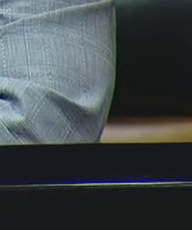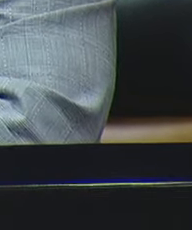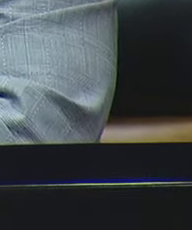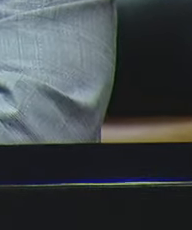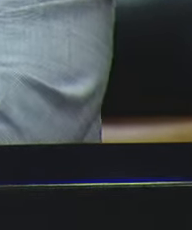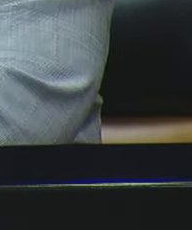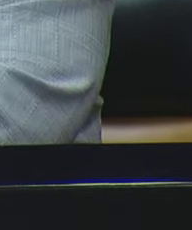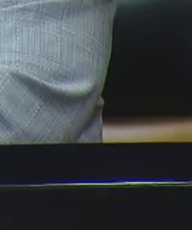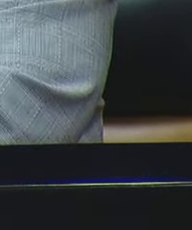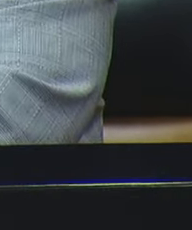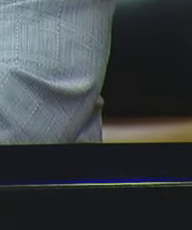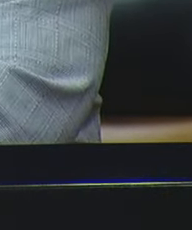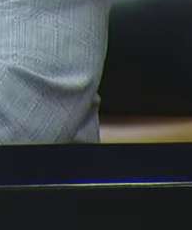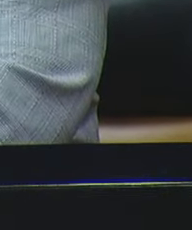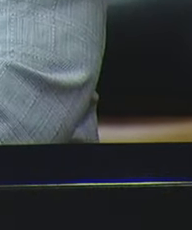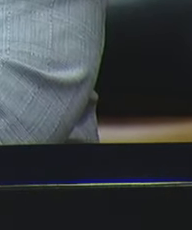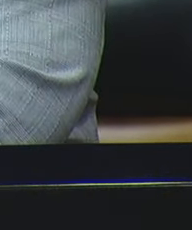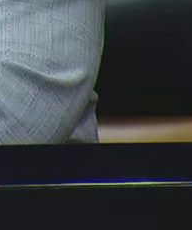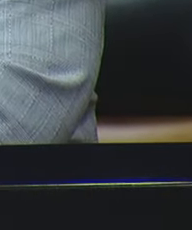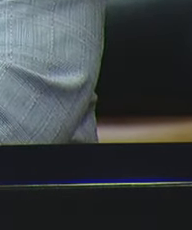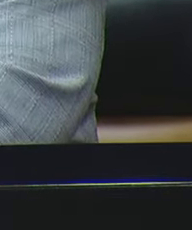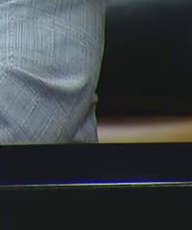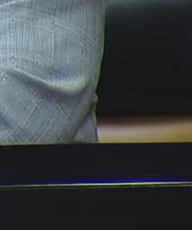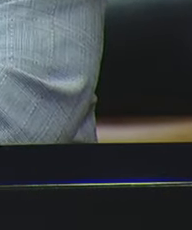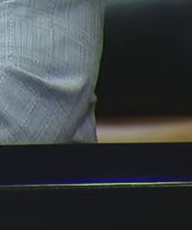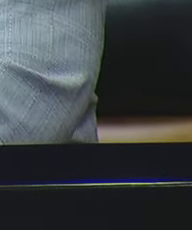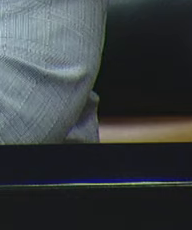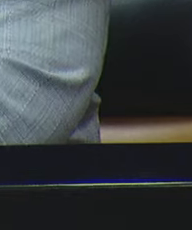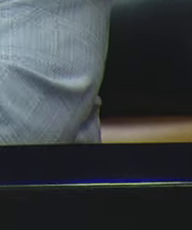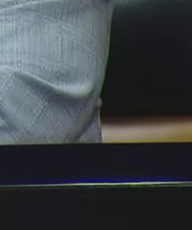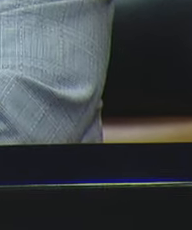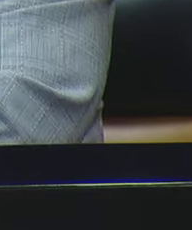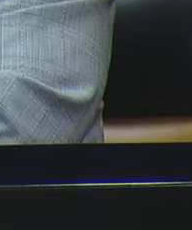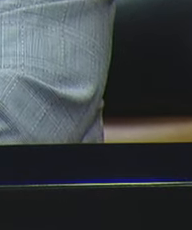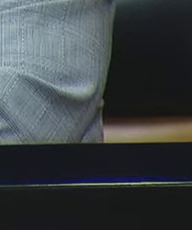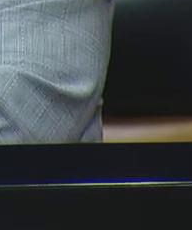acknowledge the presence of our guests in the gallery.